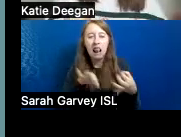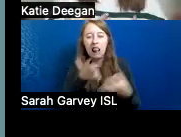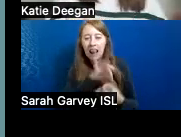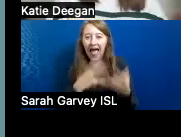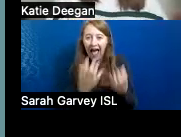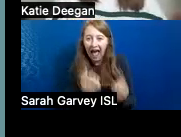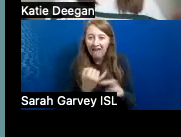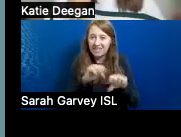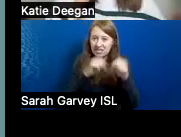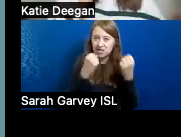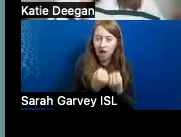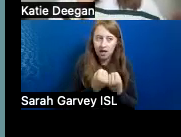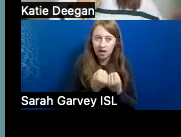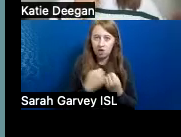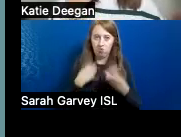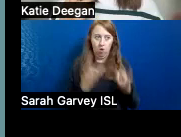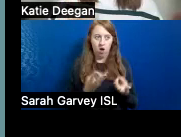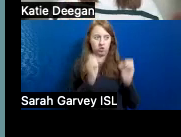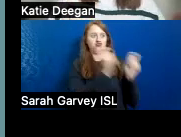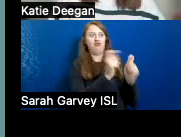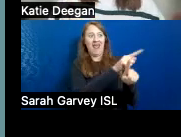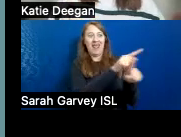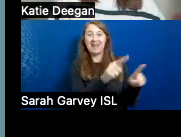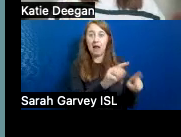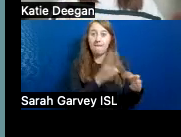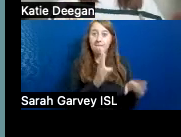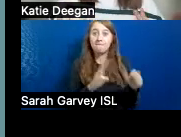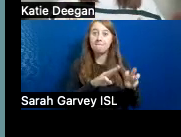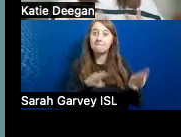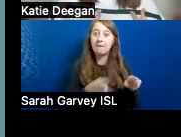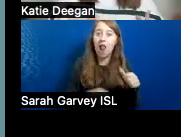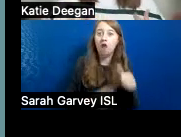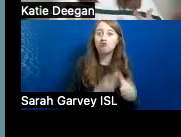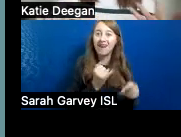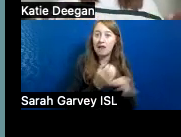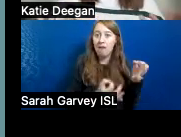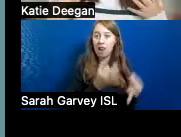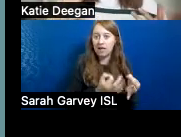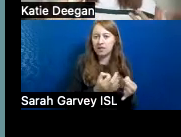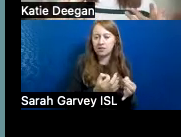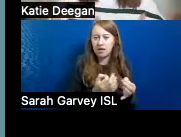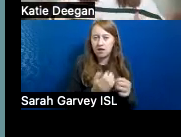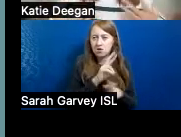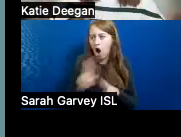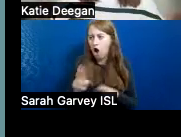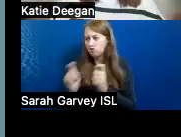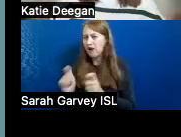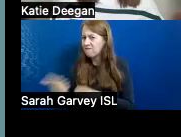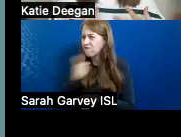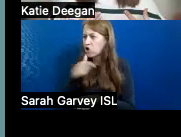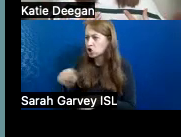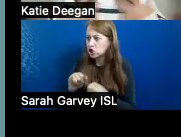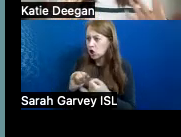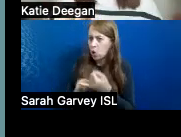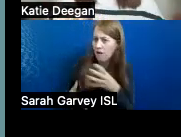to do this step before we trained any women to run for election, because we felt that there was a duty of care for us to the women that we were training,